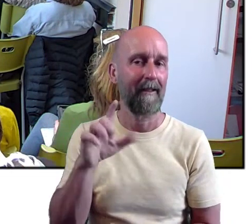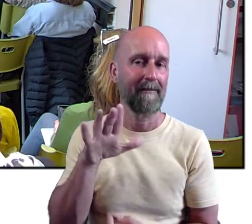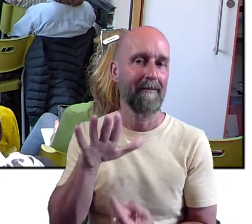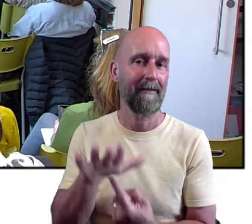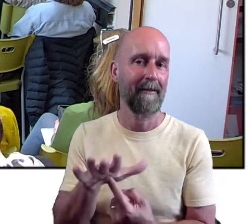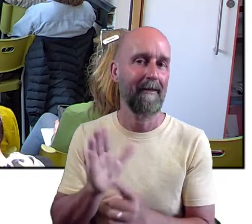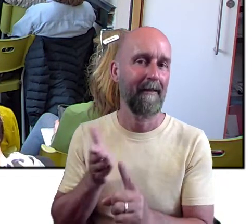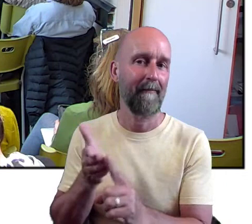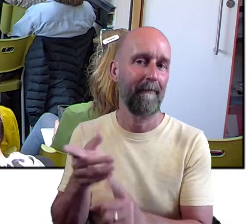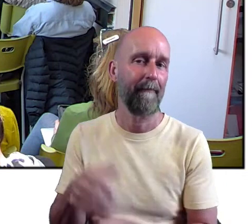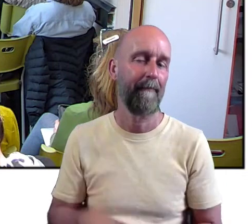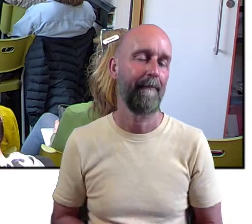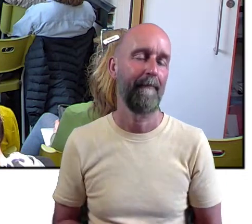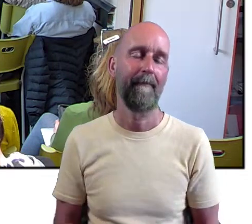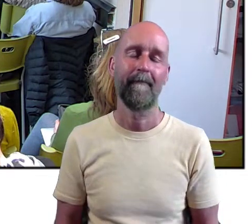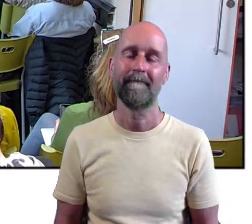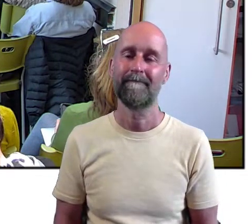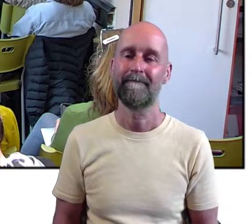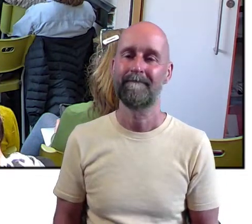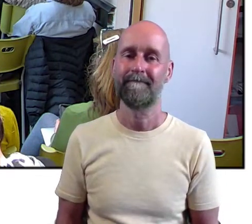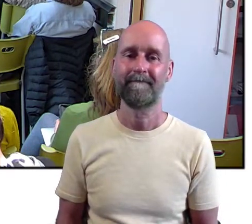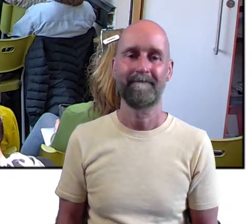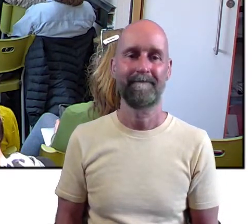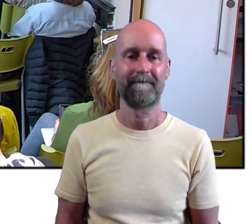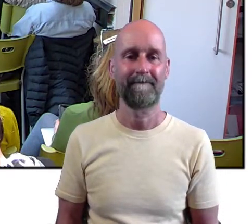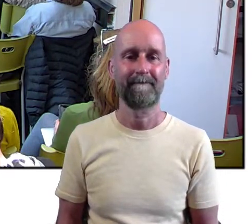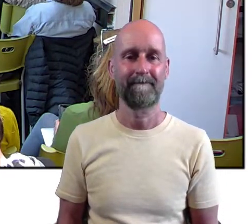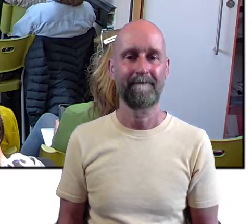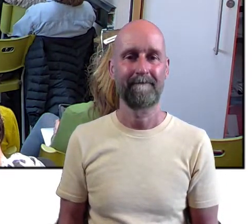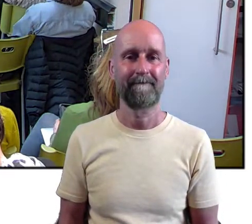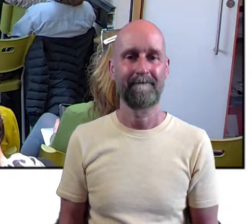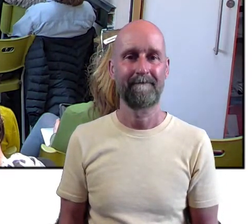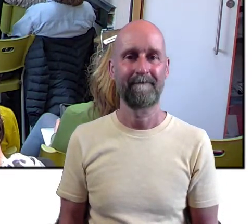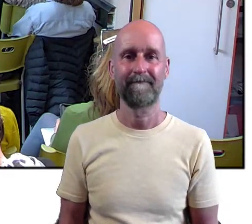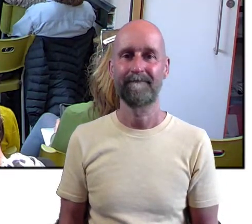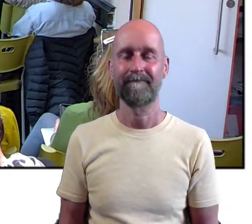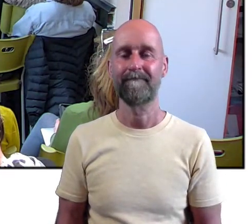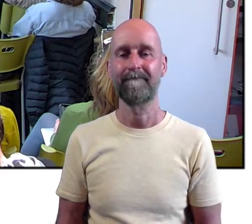in that. So yeah. One more.